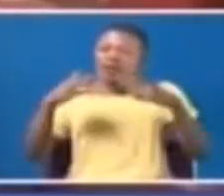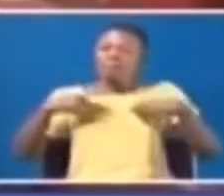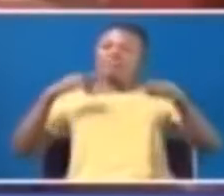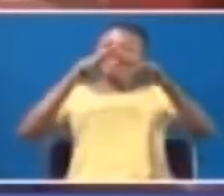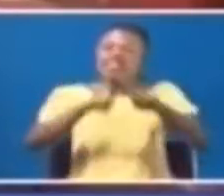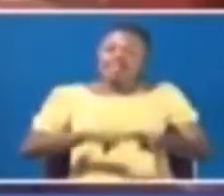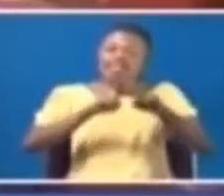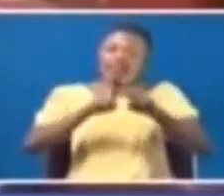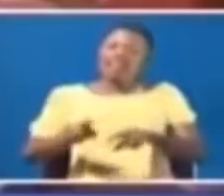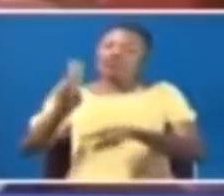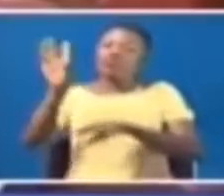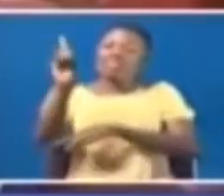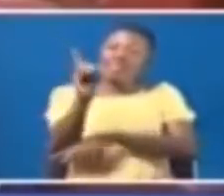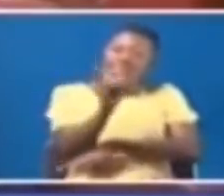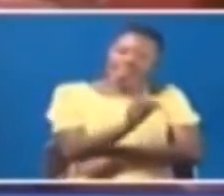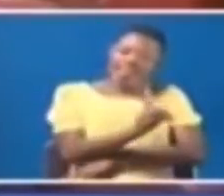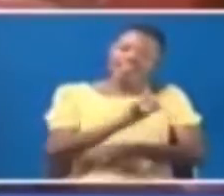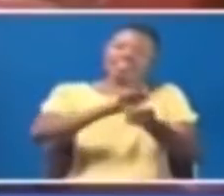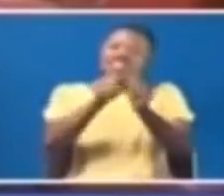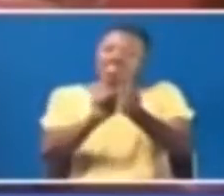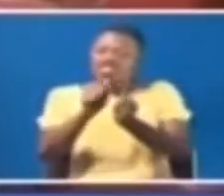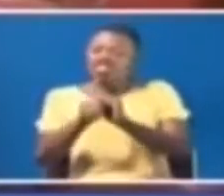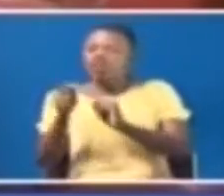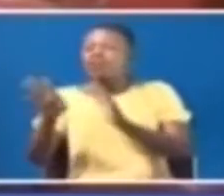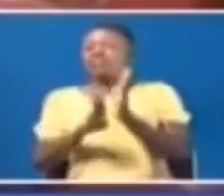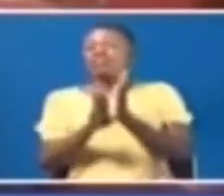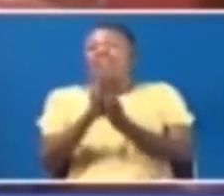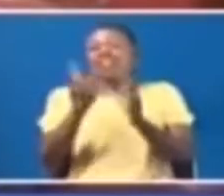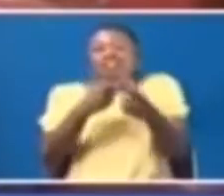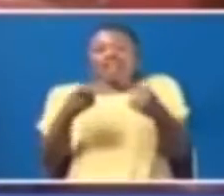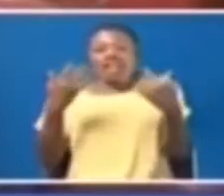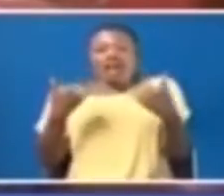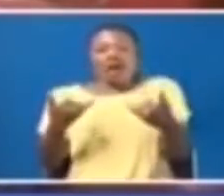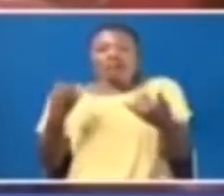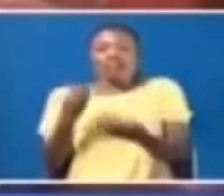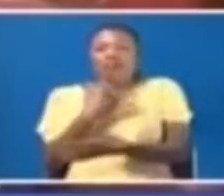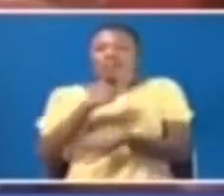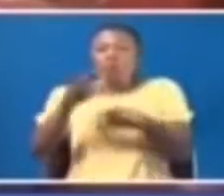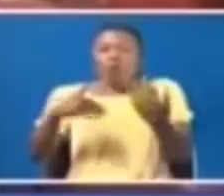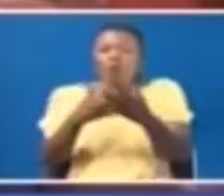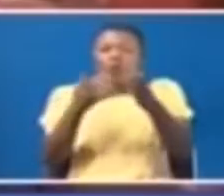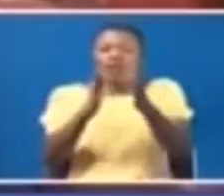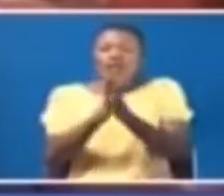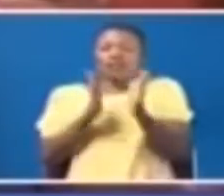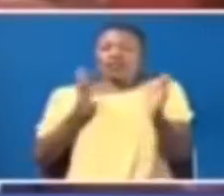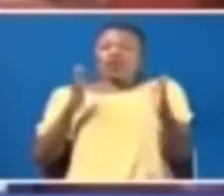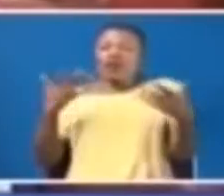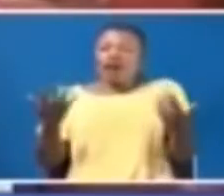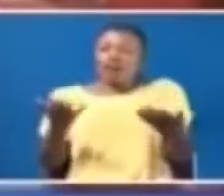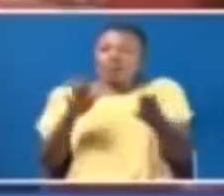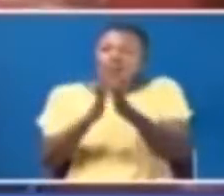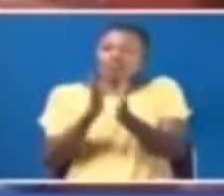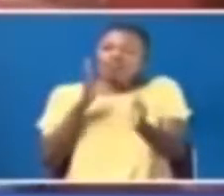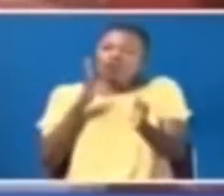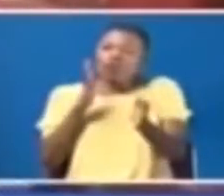and spent days doing amendments to these bills. Then suddenly they are all being withdrawn. And they are being